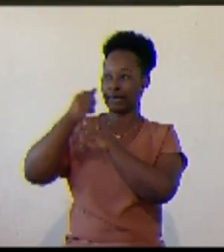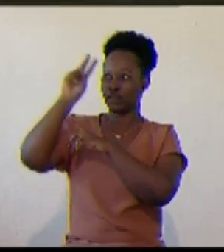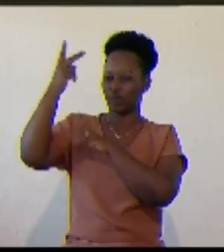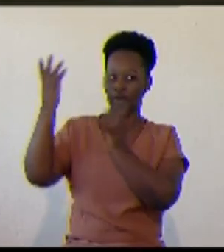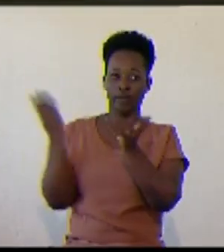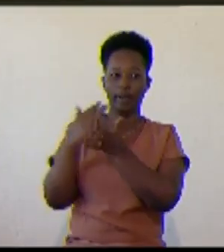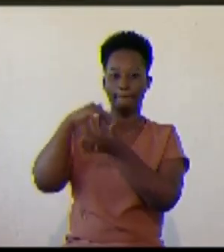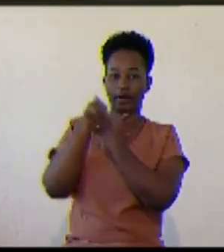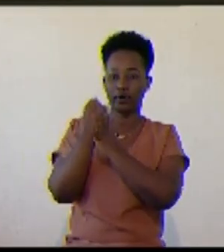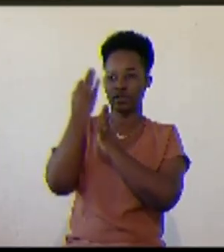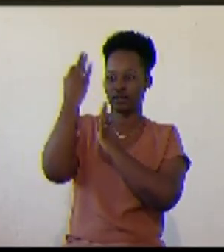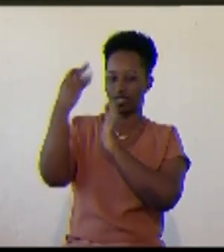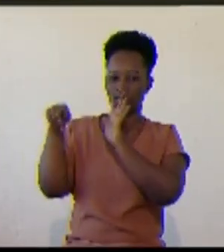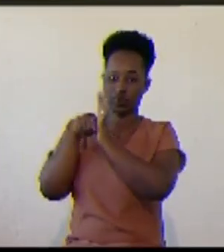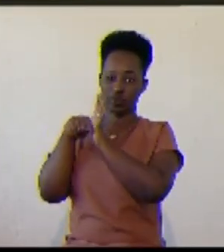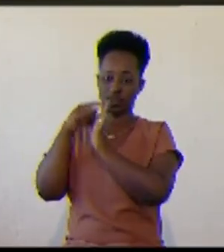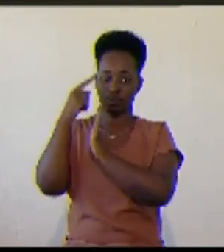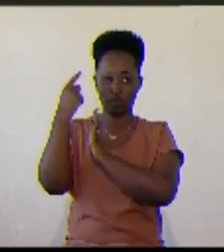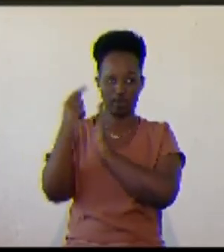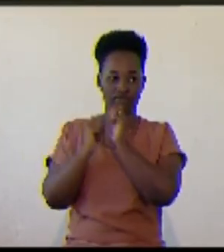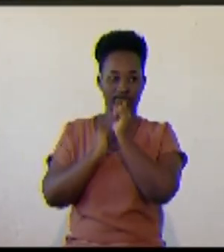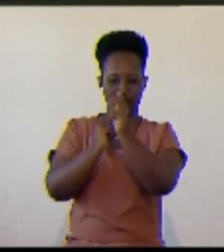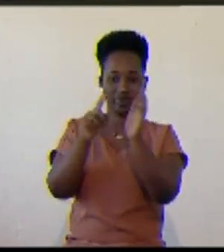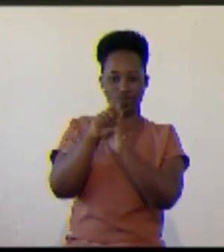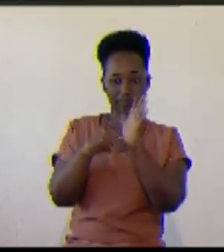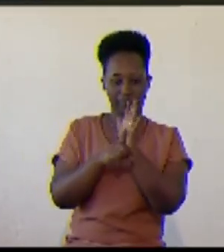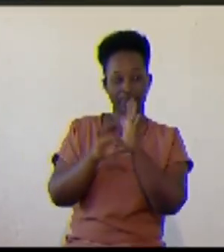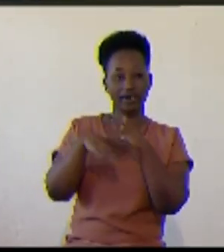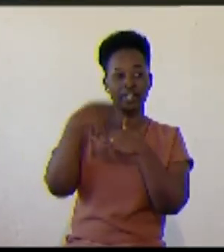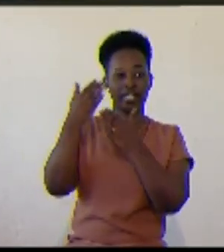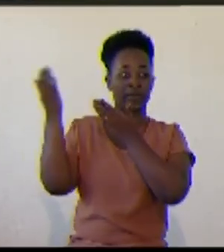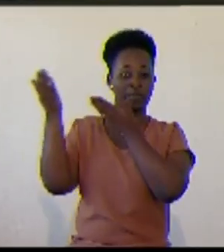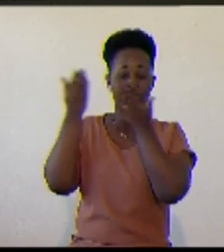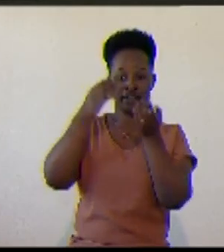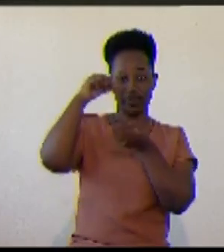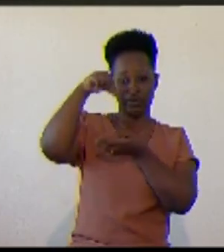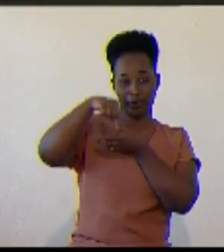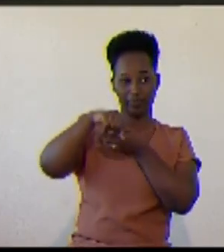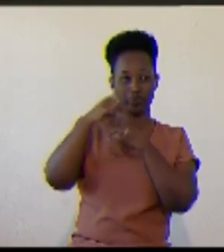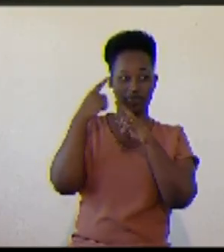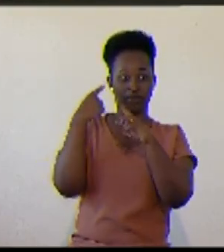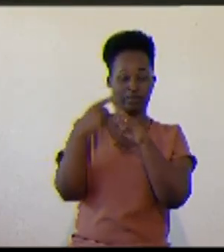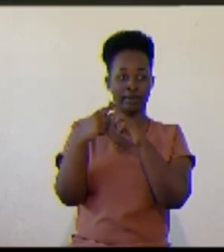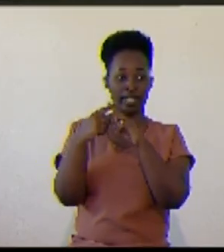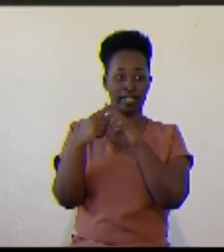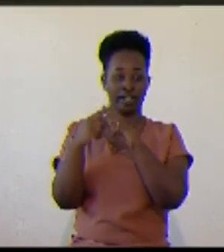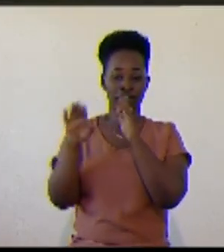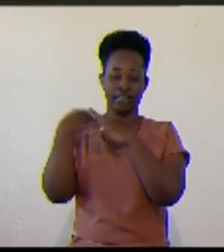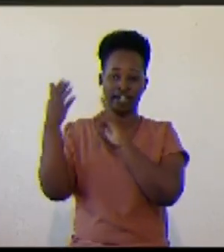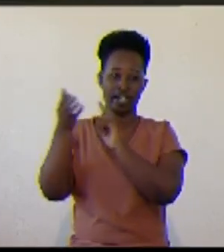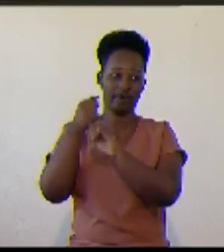the 3, you reduce it by 1, following our rule. Then you bring this 2 here. When you multiply it, you will have